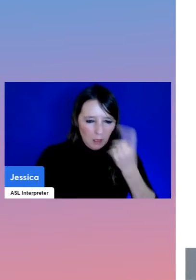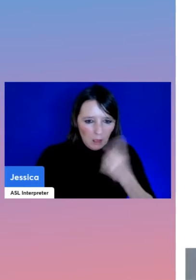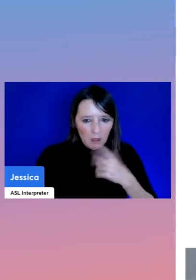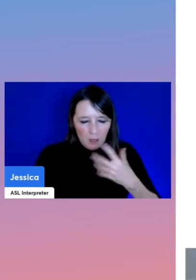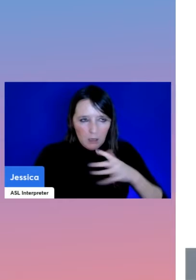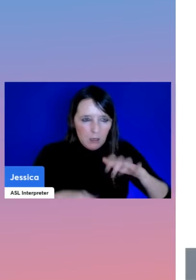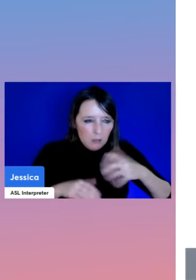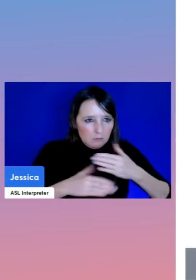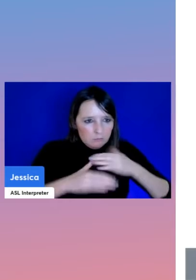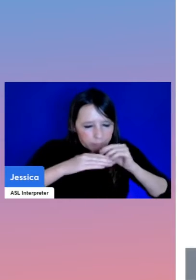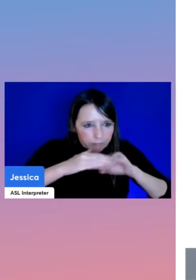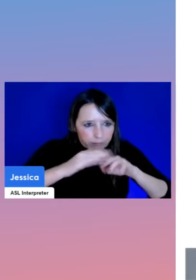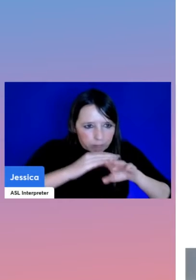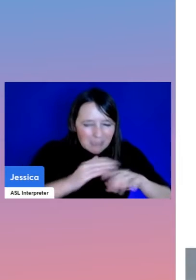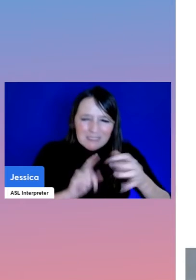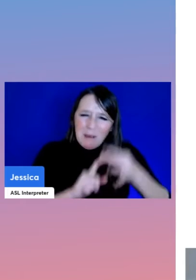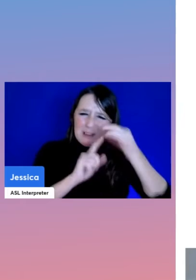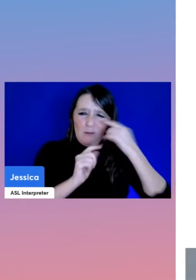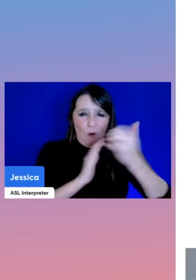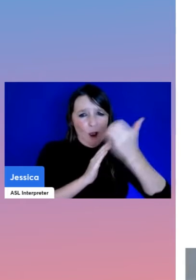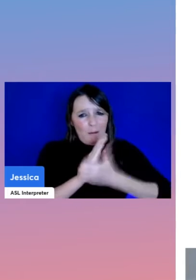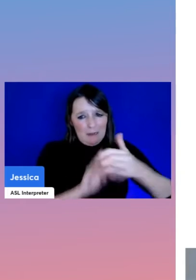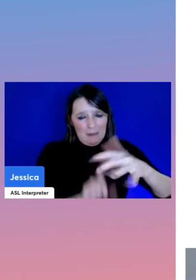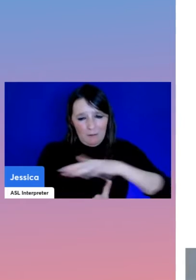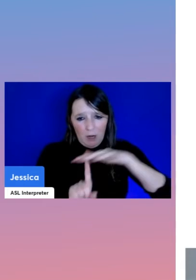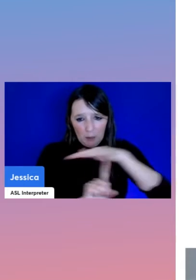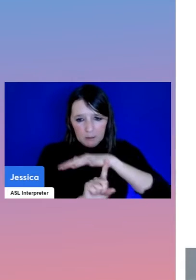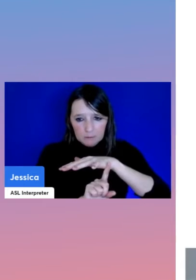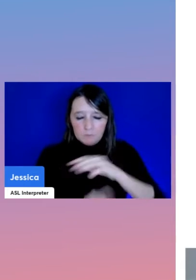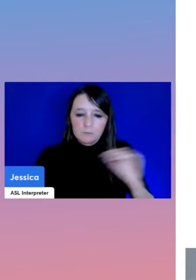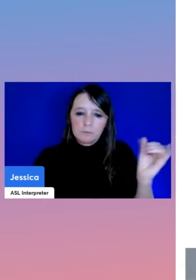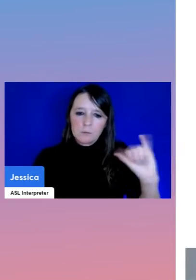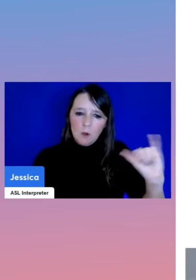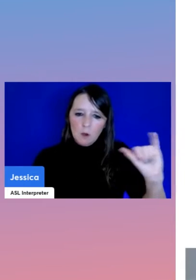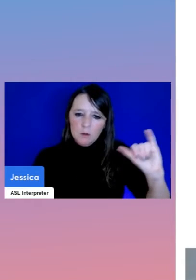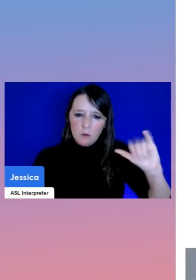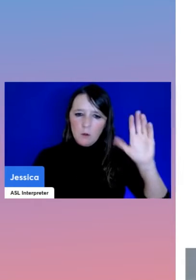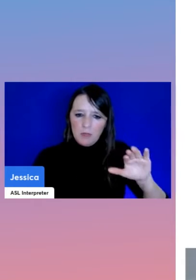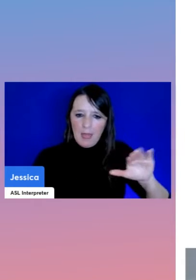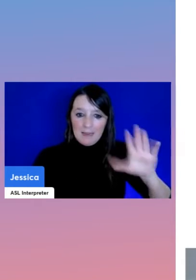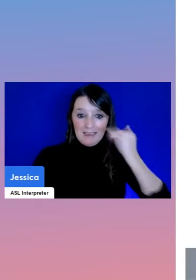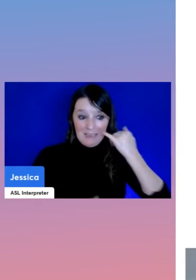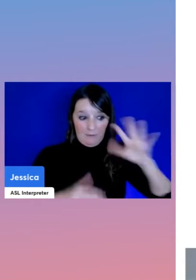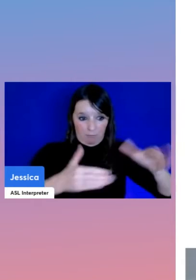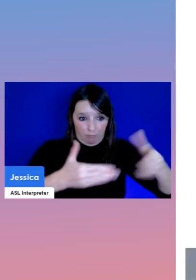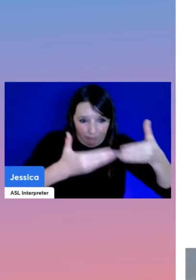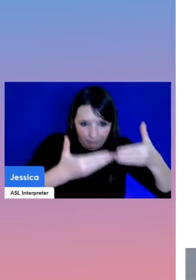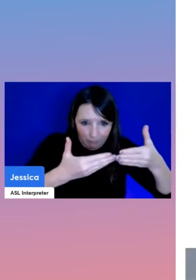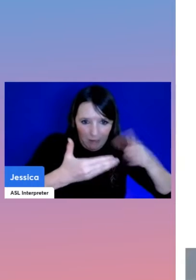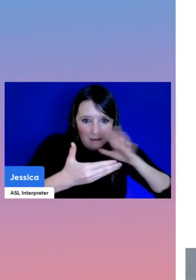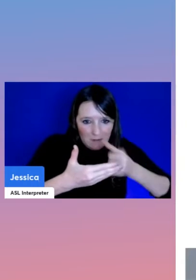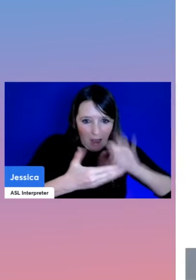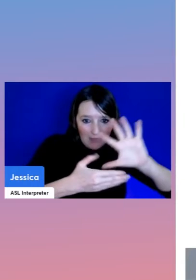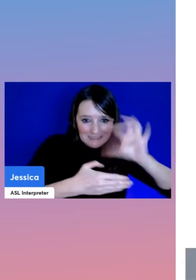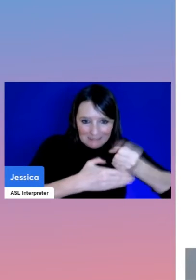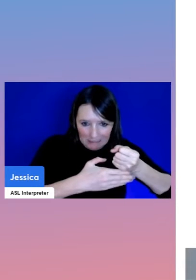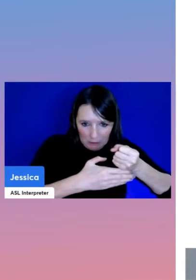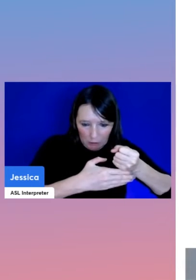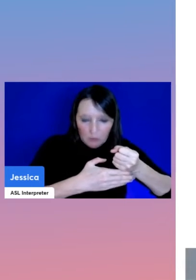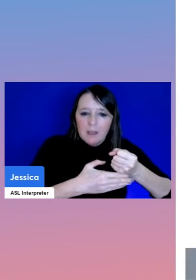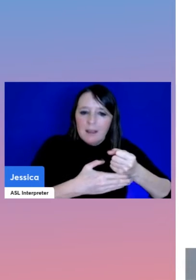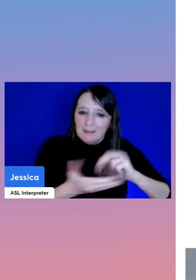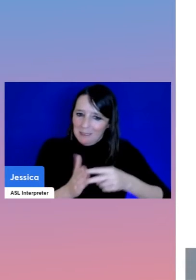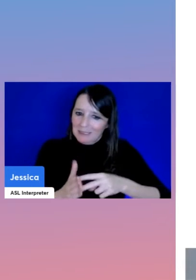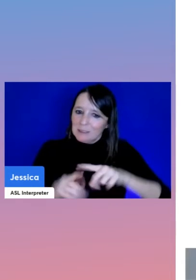automated environments. Moreover, the unseal feature enhances the reliability and availability